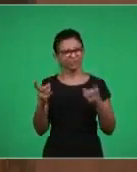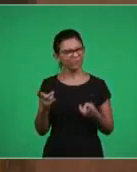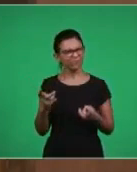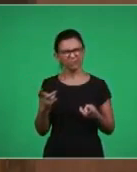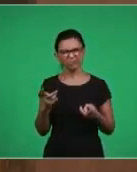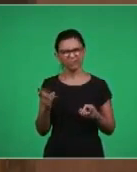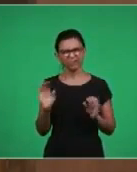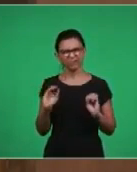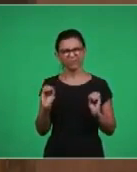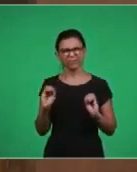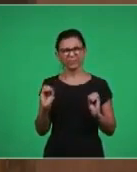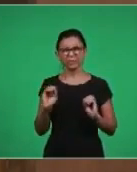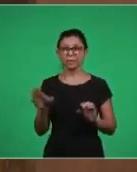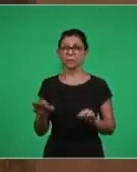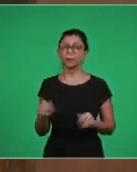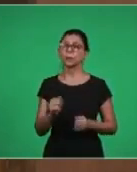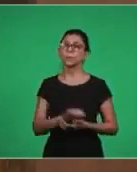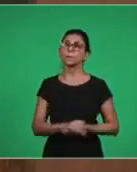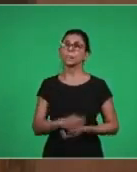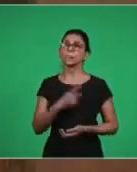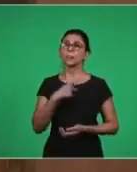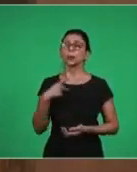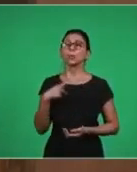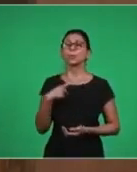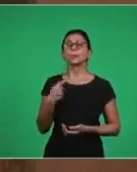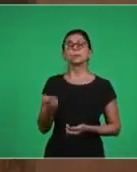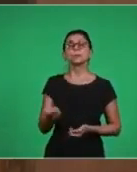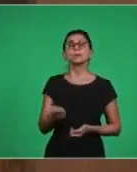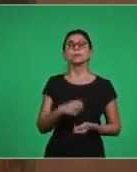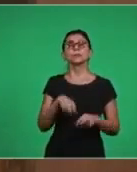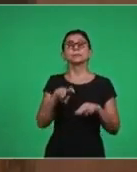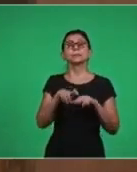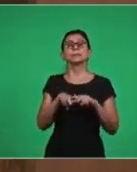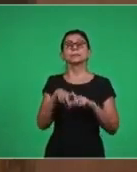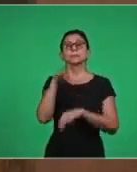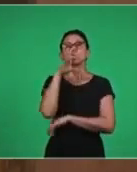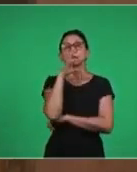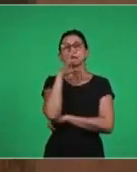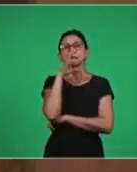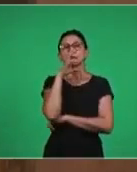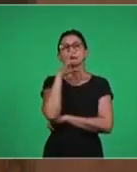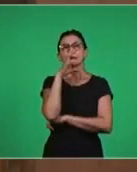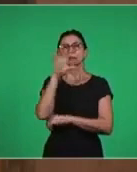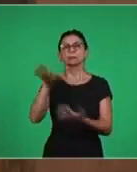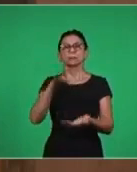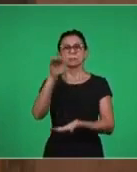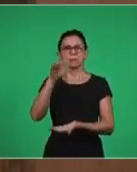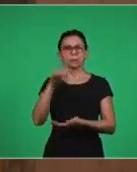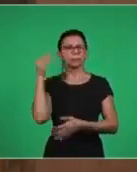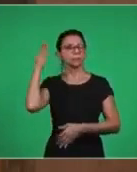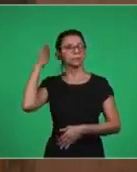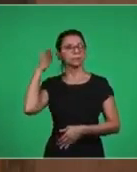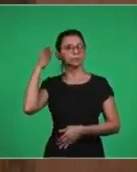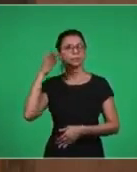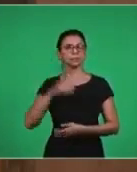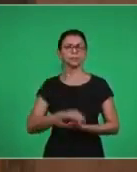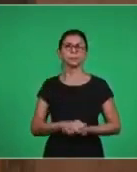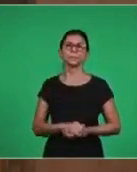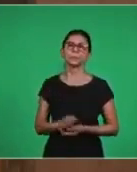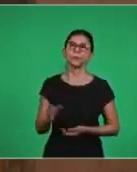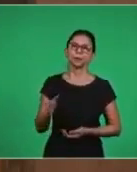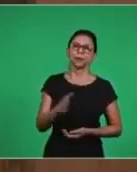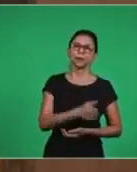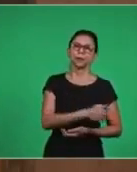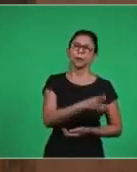it's not working. So auxiliary pastor going to be sitting down, also watching the message from satellite. If it is